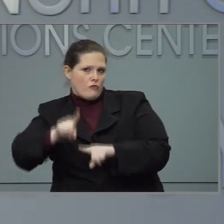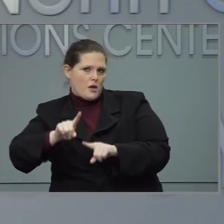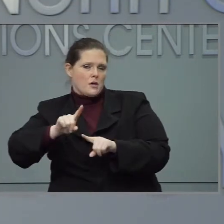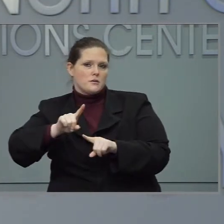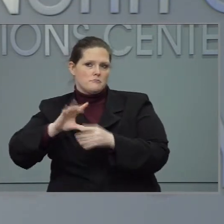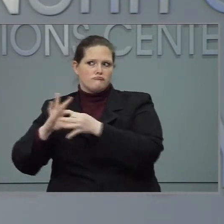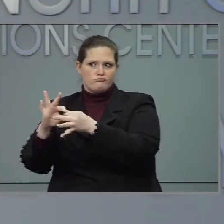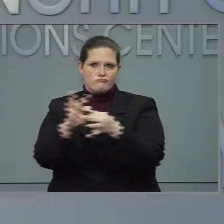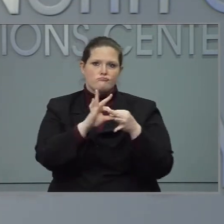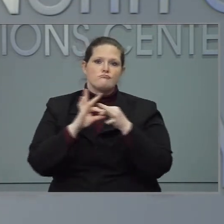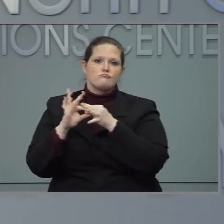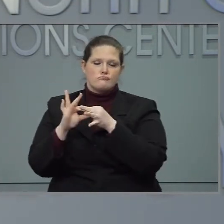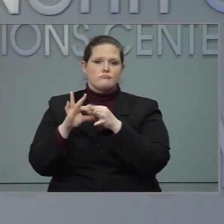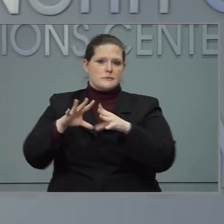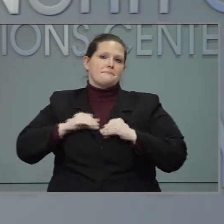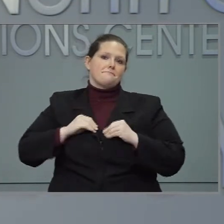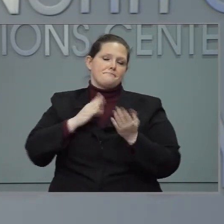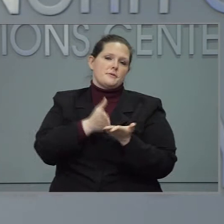Next question, please.